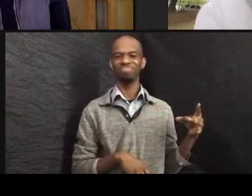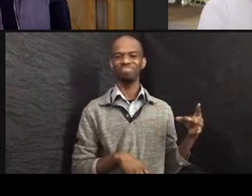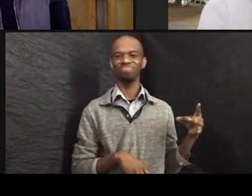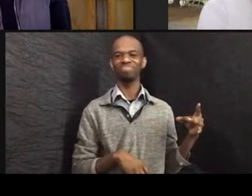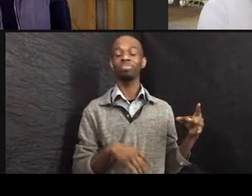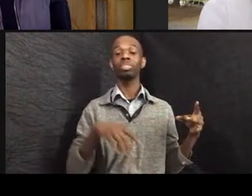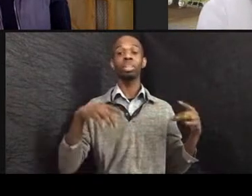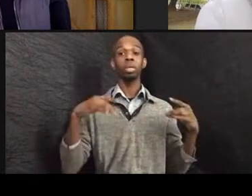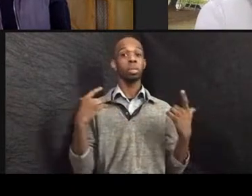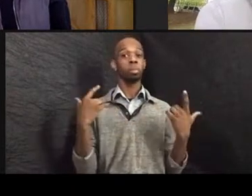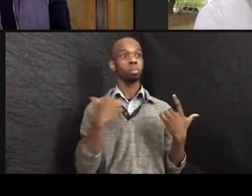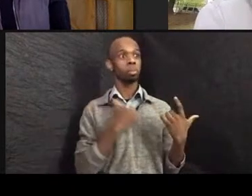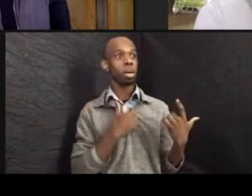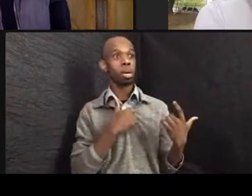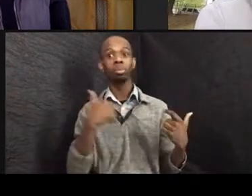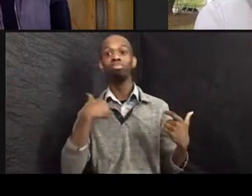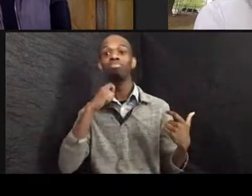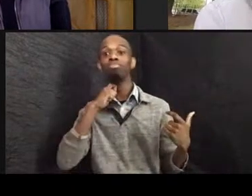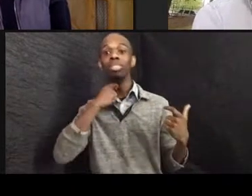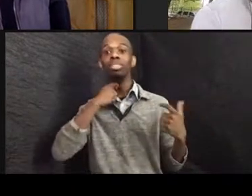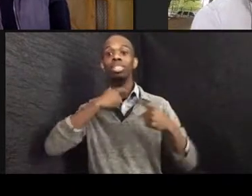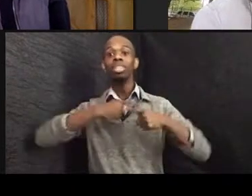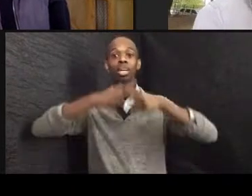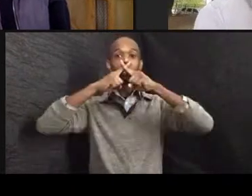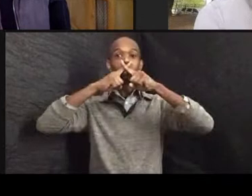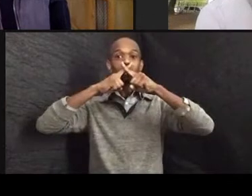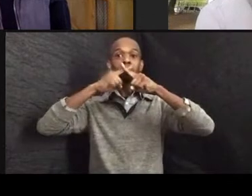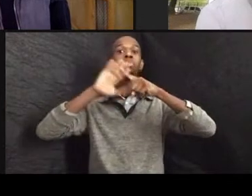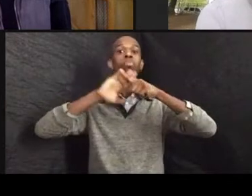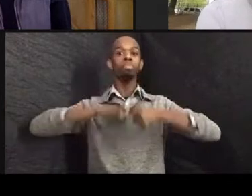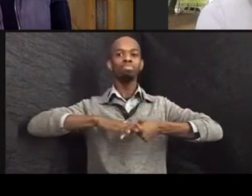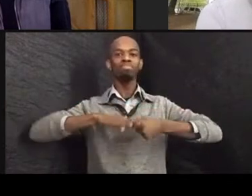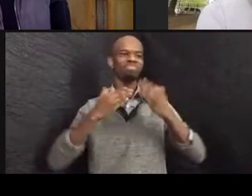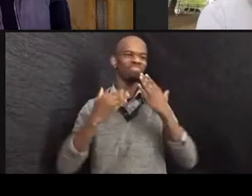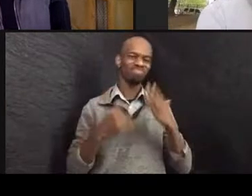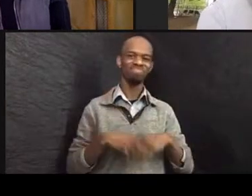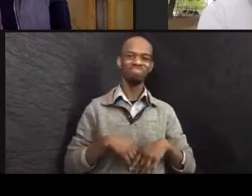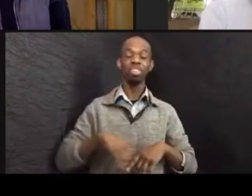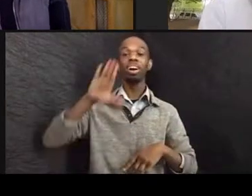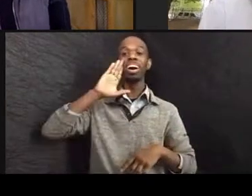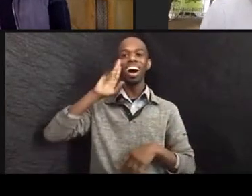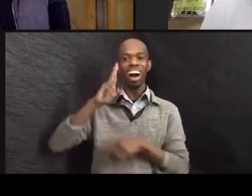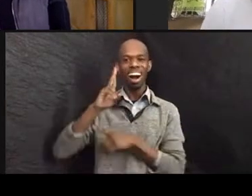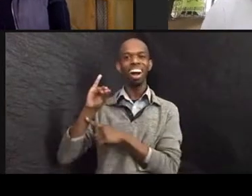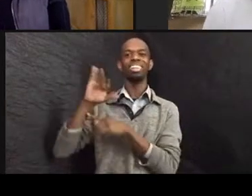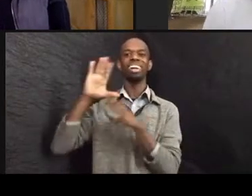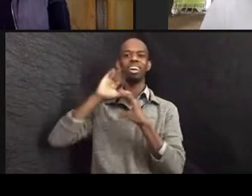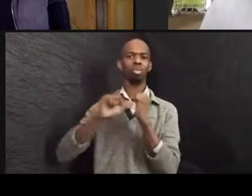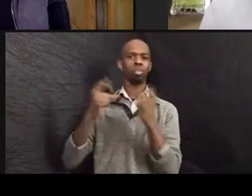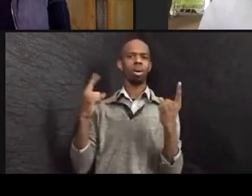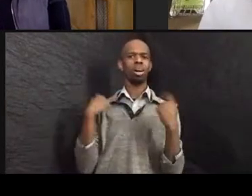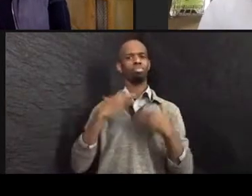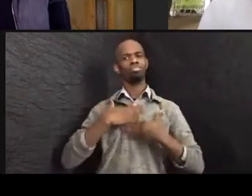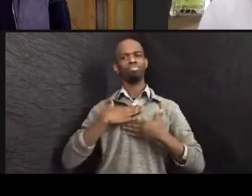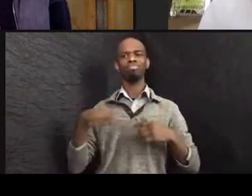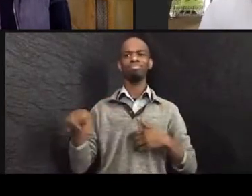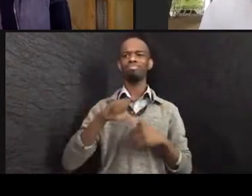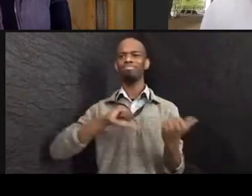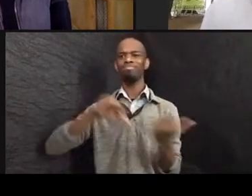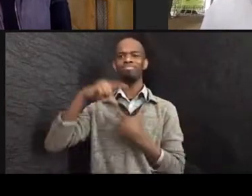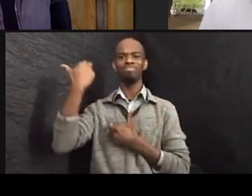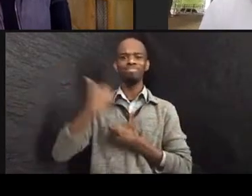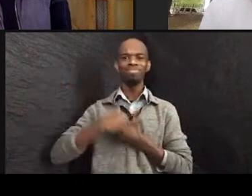I was muted. Thank you, Kimani. Hi, everyone. I'm so glad that everyone is here for Black Dance Stories